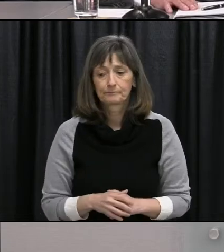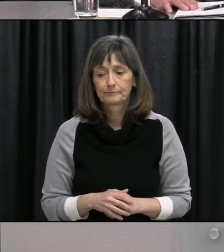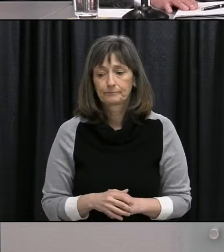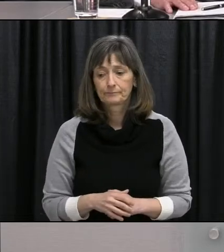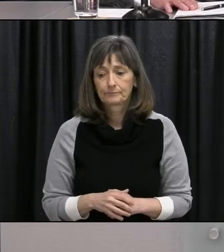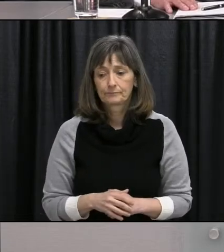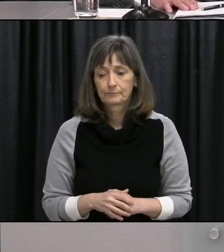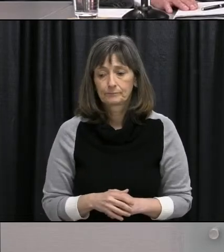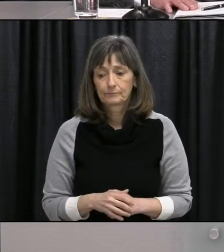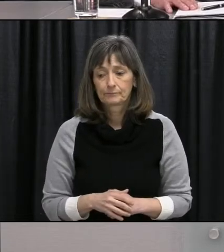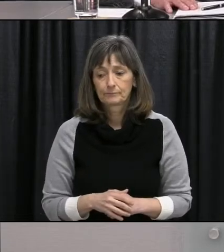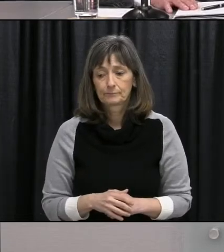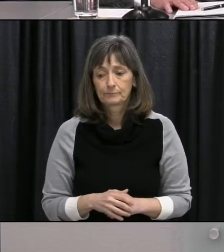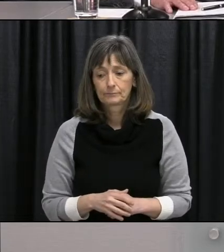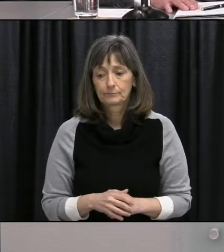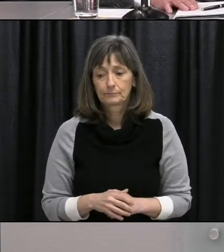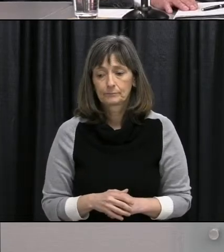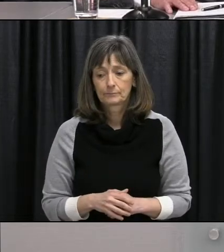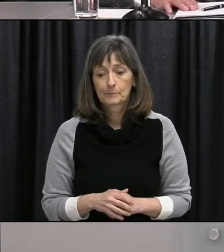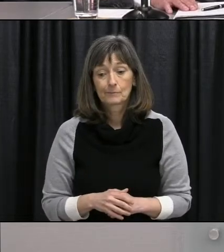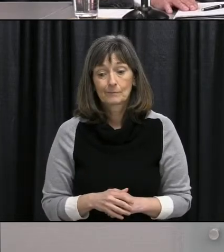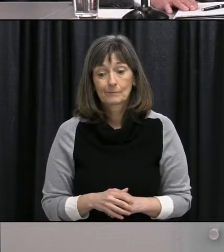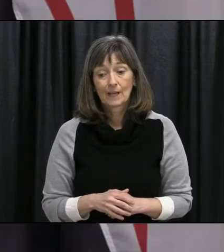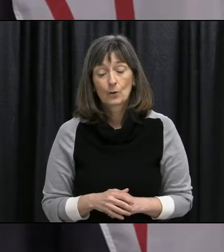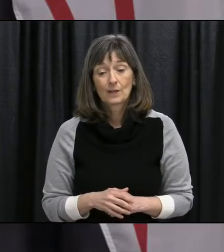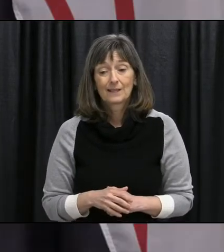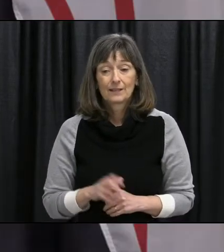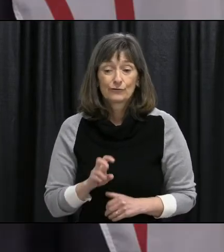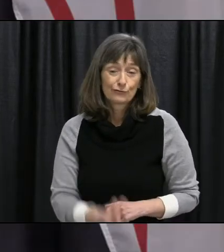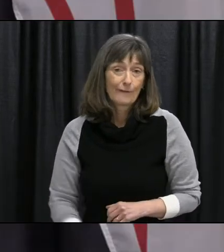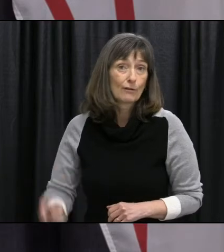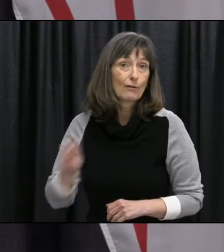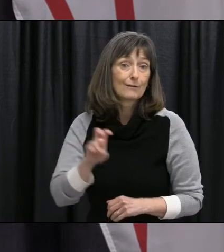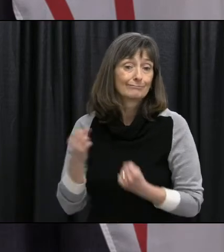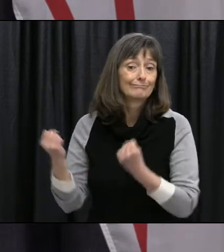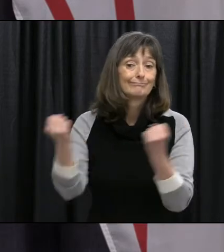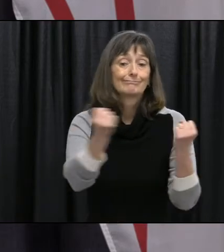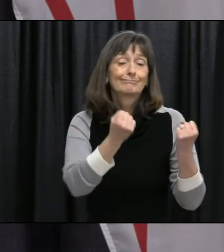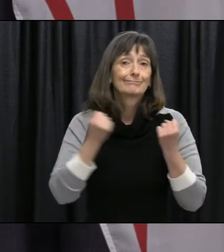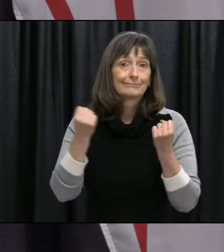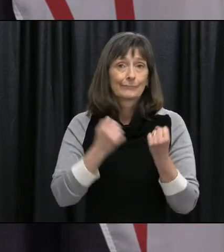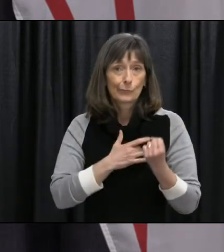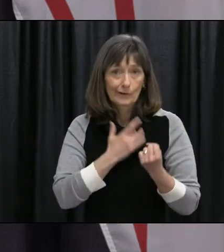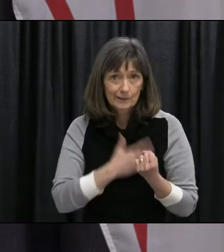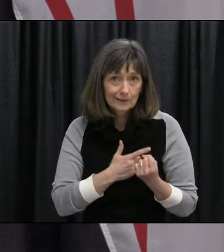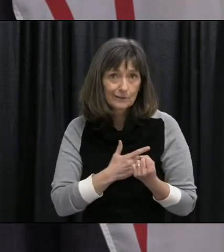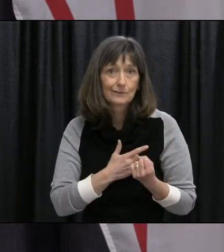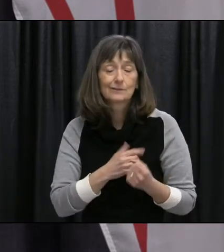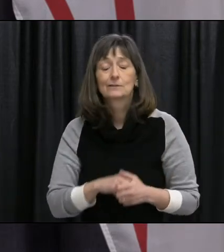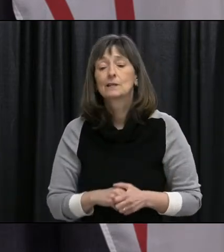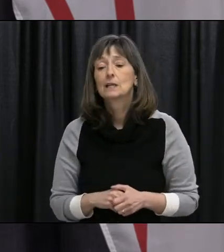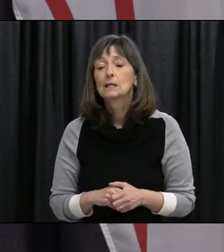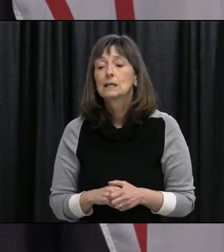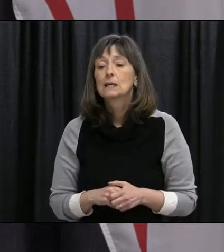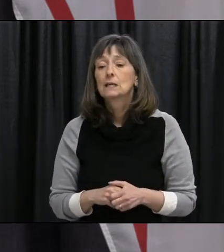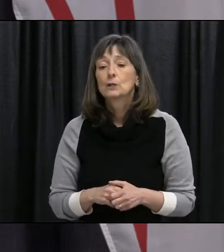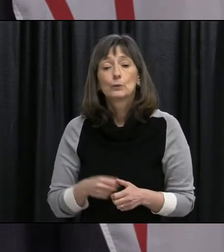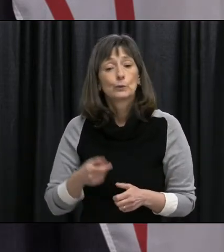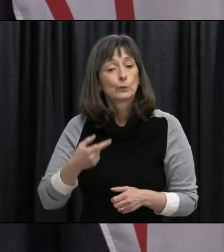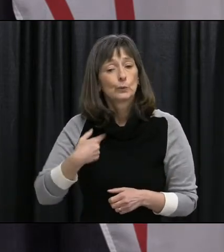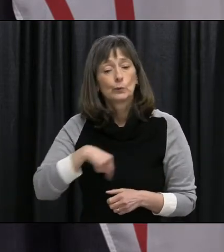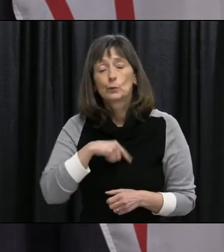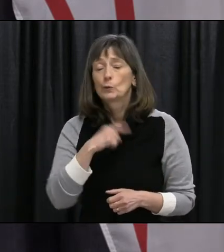So with regard to traveling, obviously we do have to take into account our